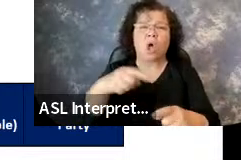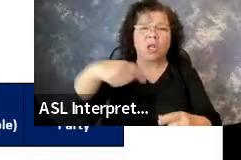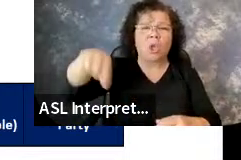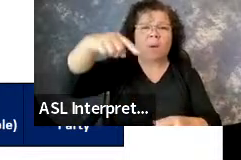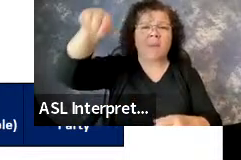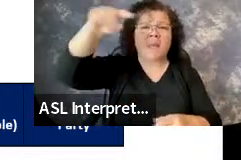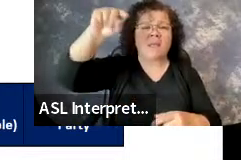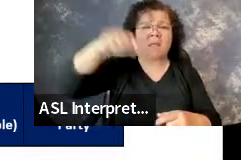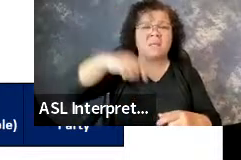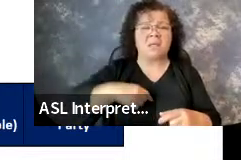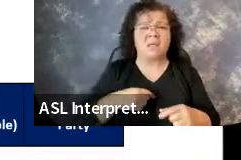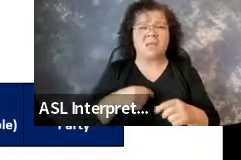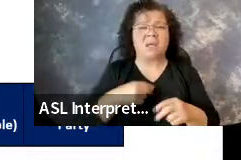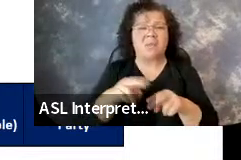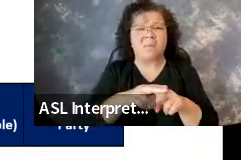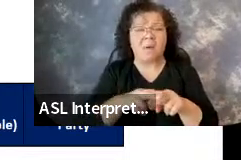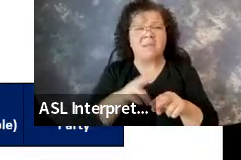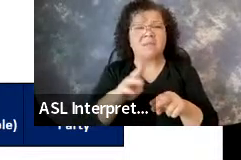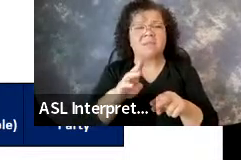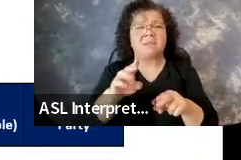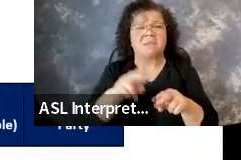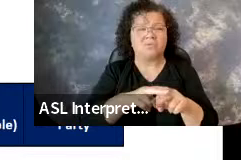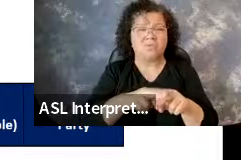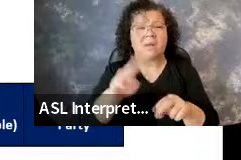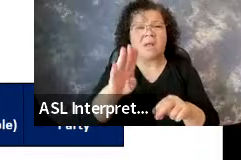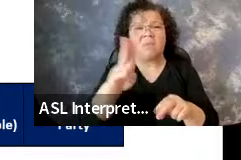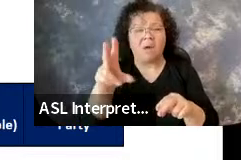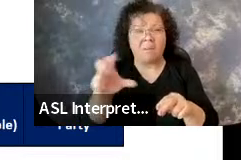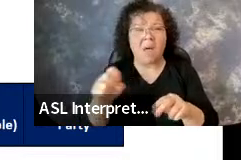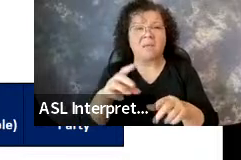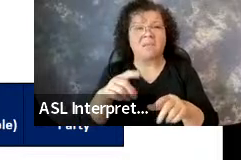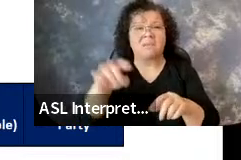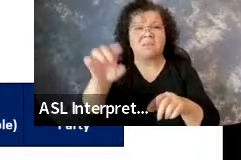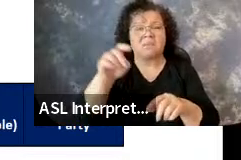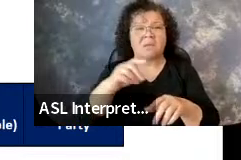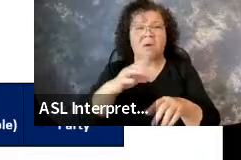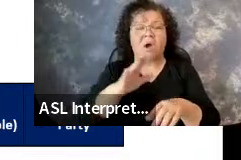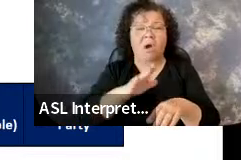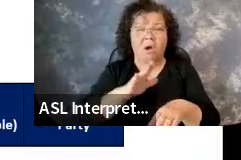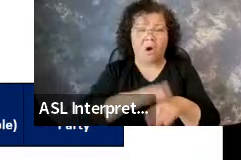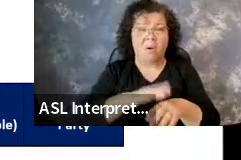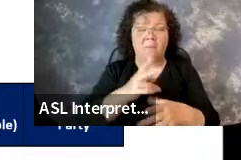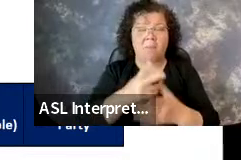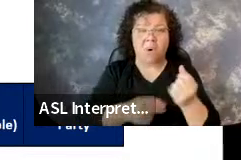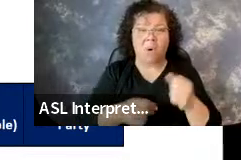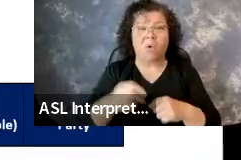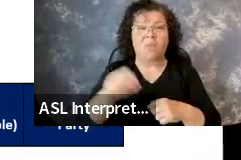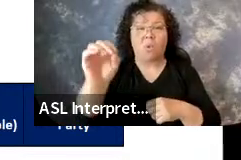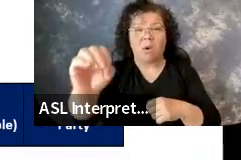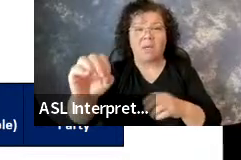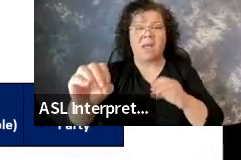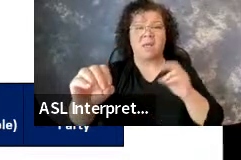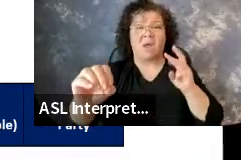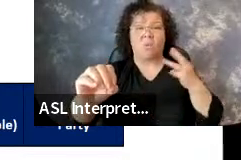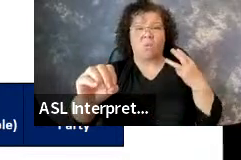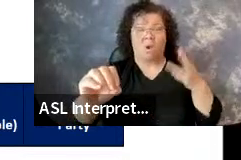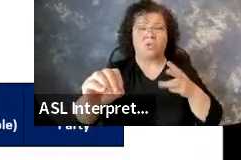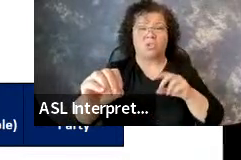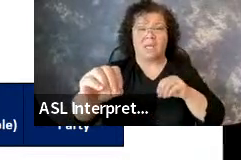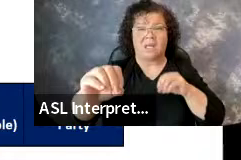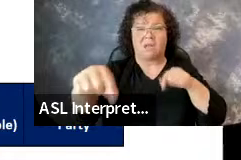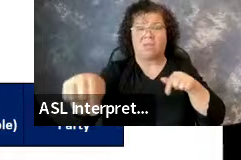rail stations on both the Vancouver shoreline and Hayden Island are